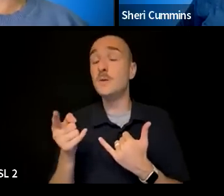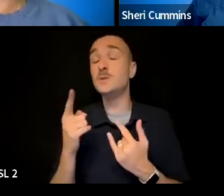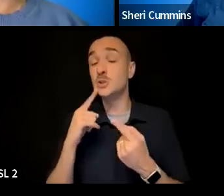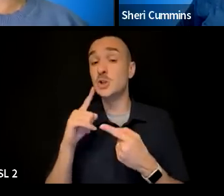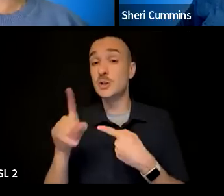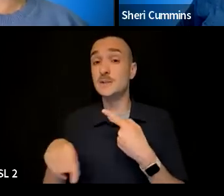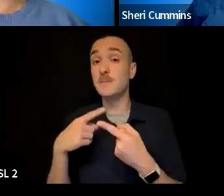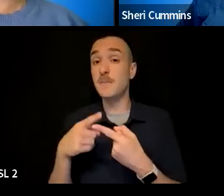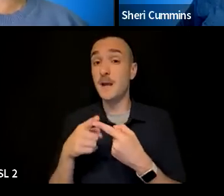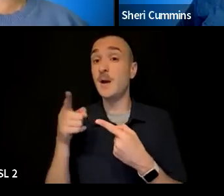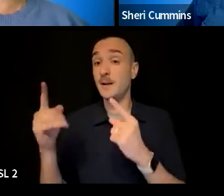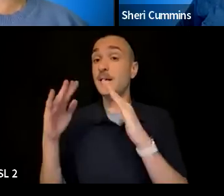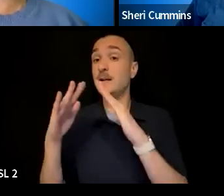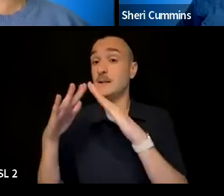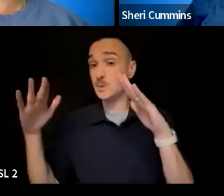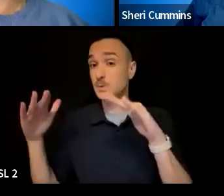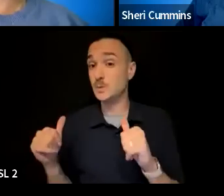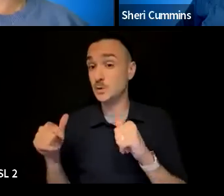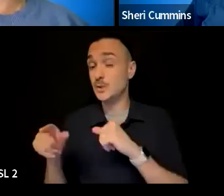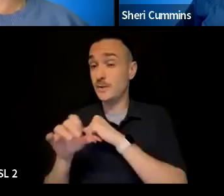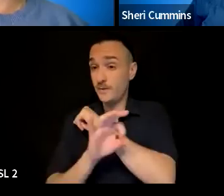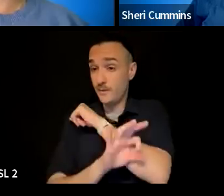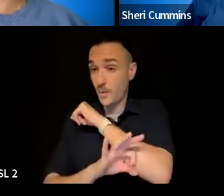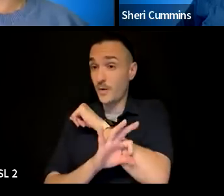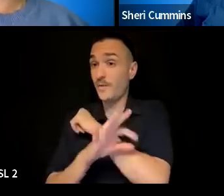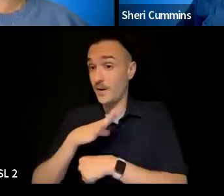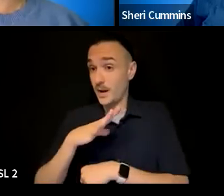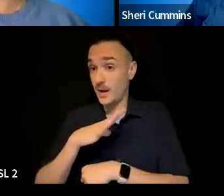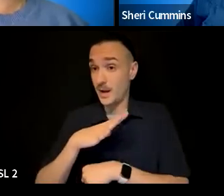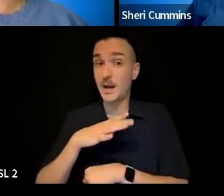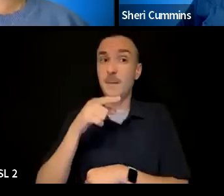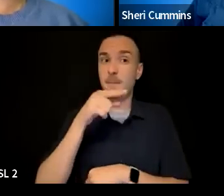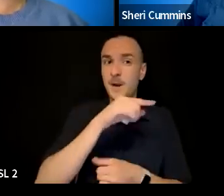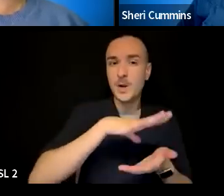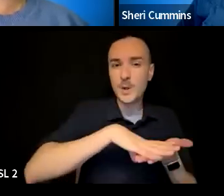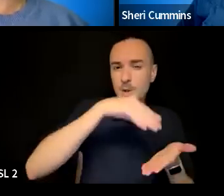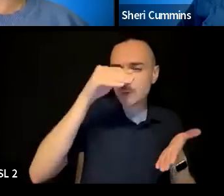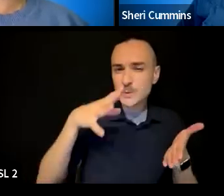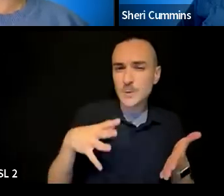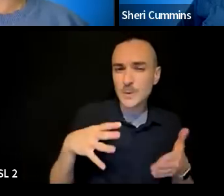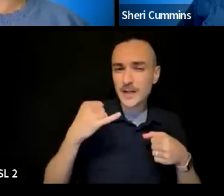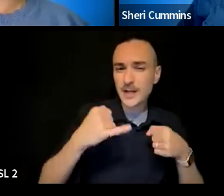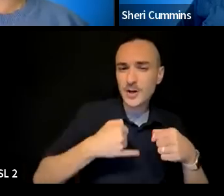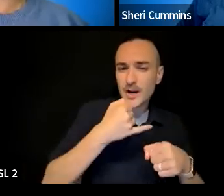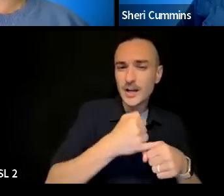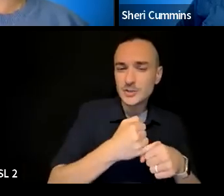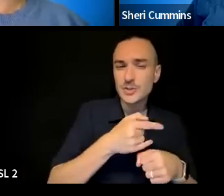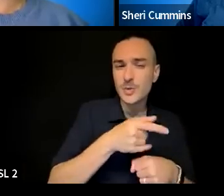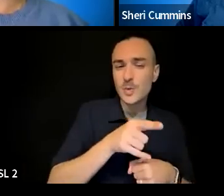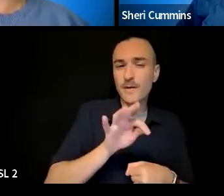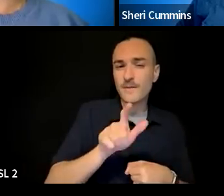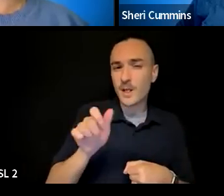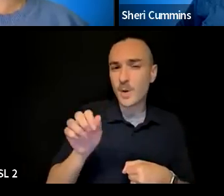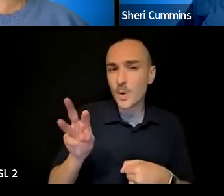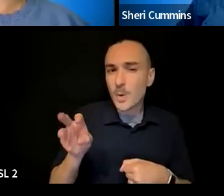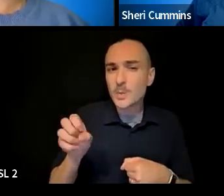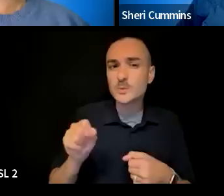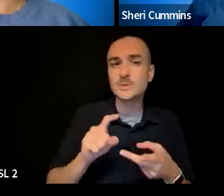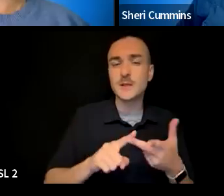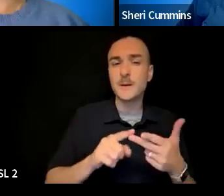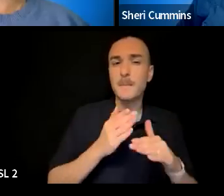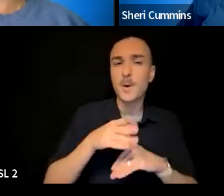foreign, but what options are there for international students and fellows and postdocs? So I'm going to send this one